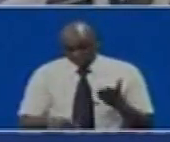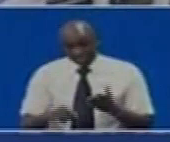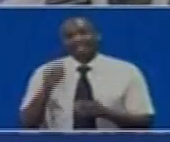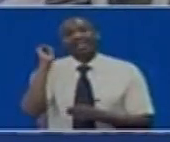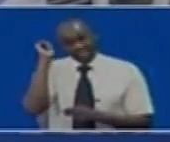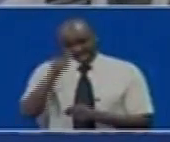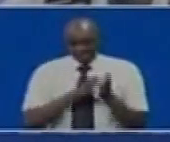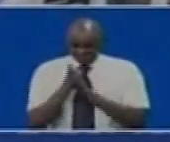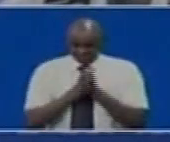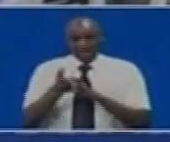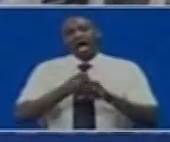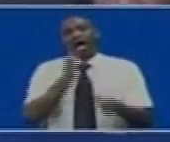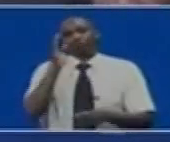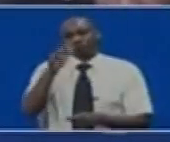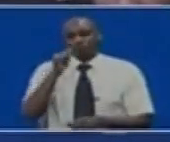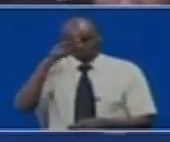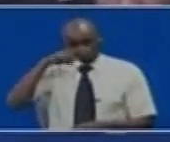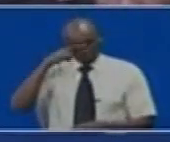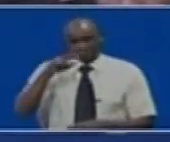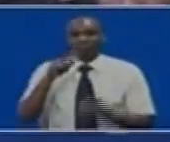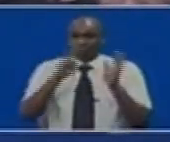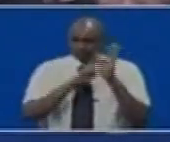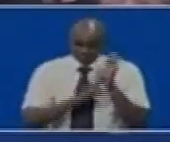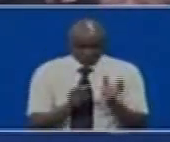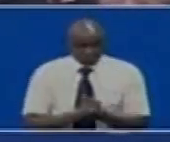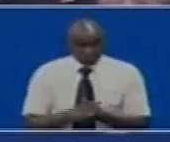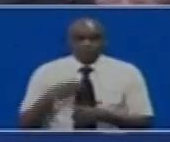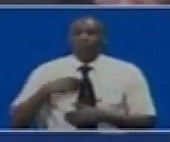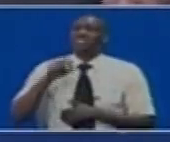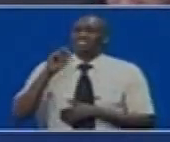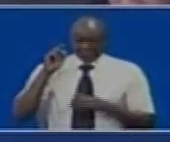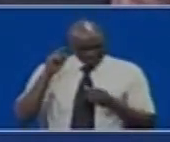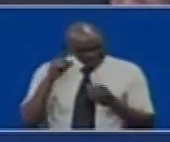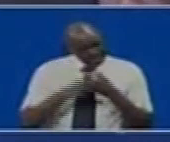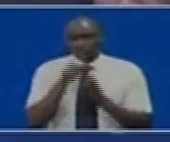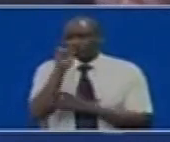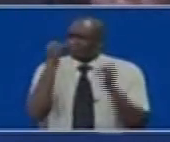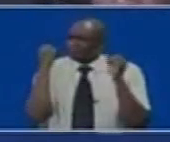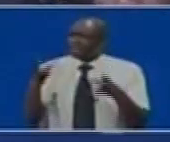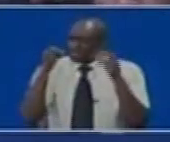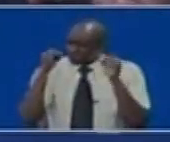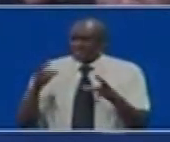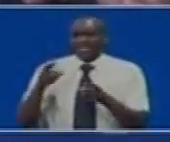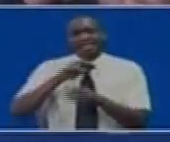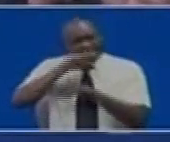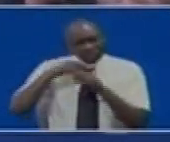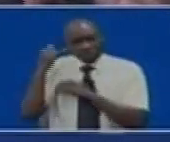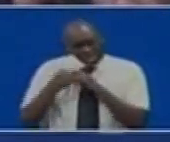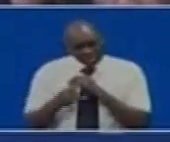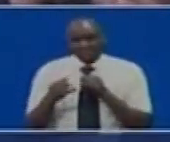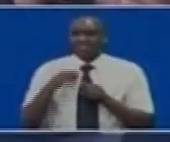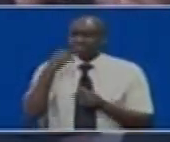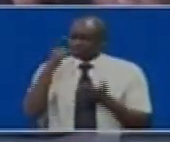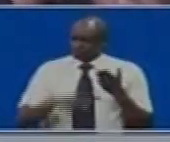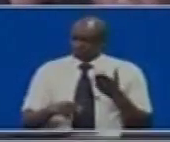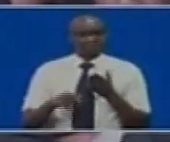Kenya kujiondoa katika mkataba wa Roma. We have started to see many more nations openly recognizing that the ICC is